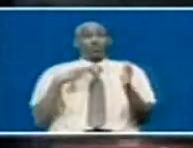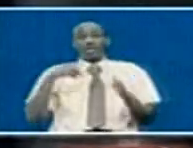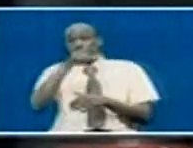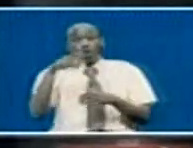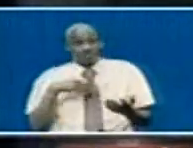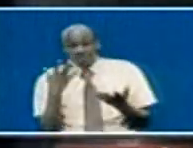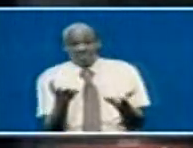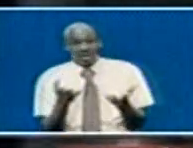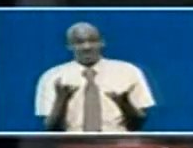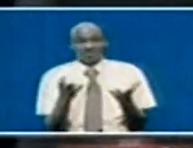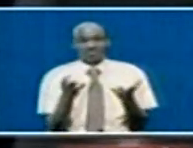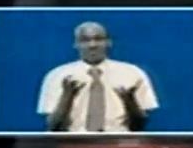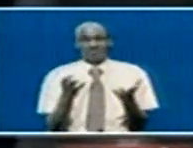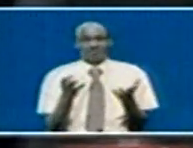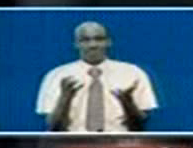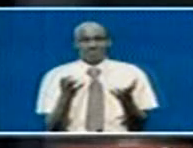local